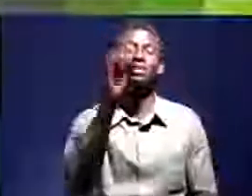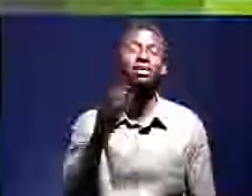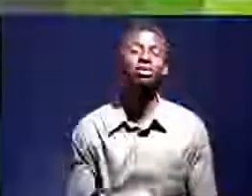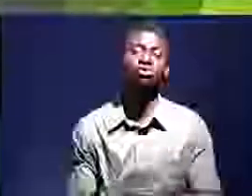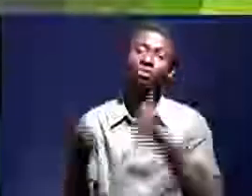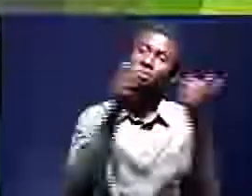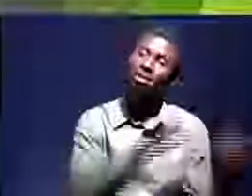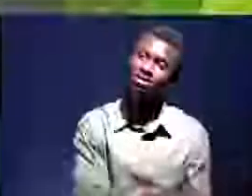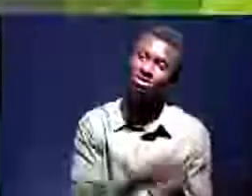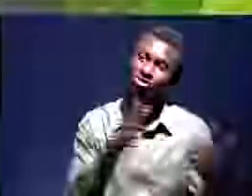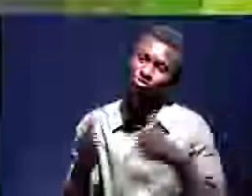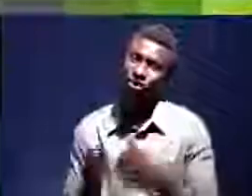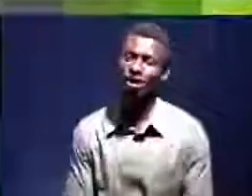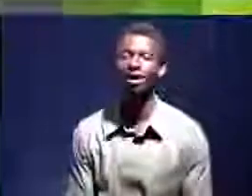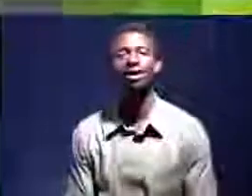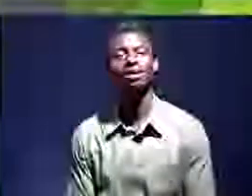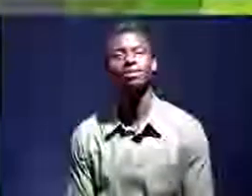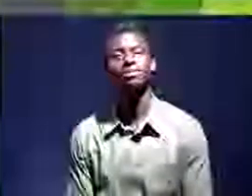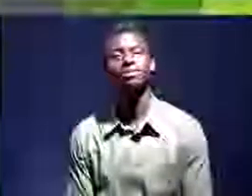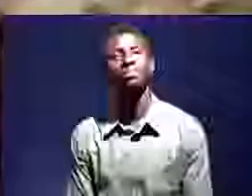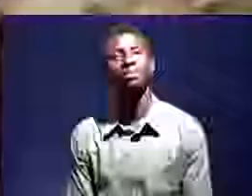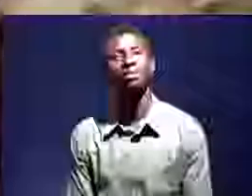Didn't you love that Maasai music tonight?